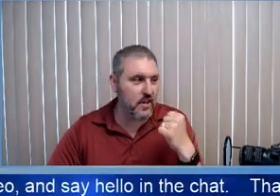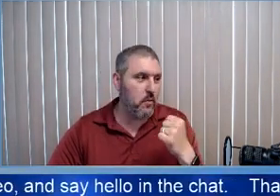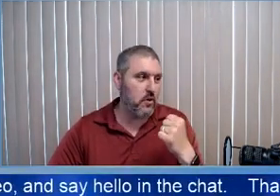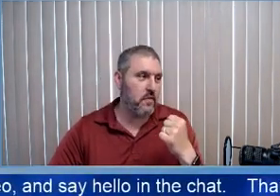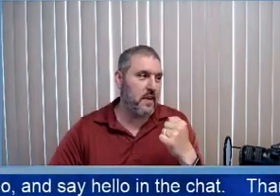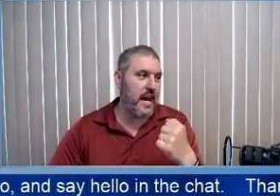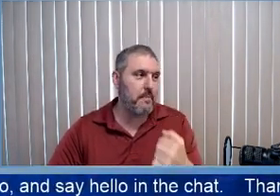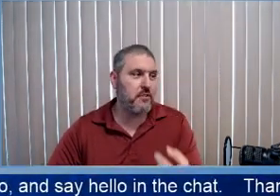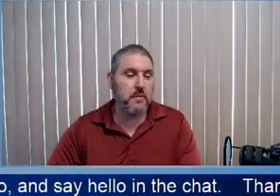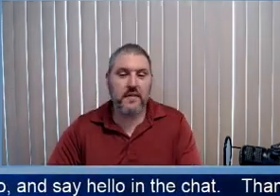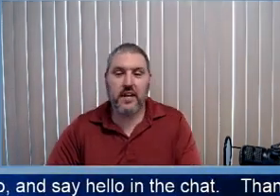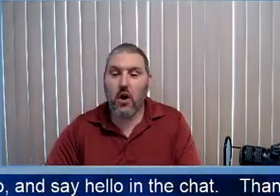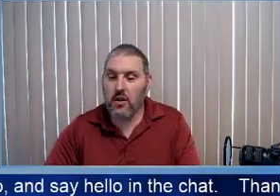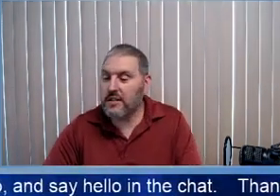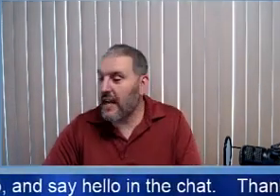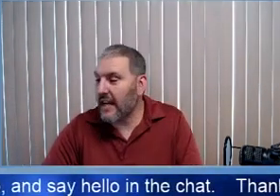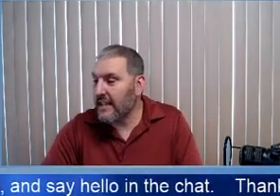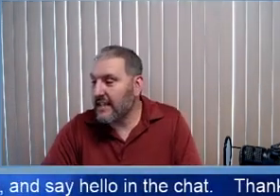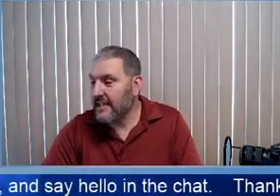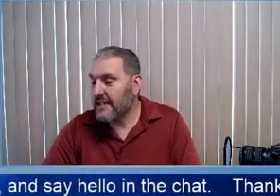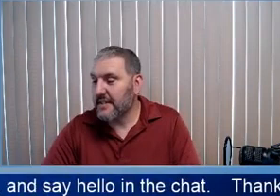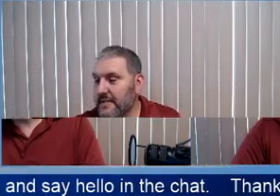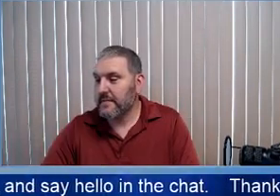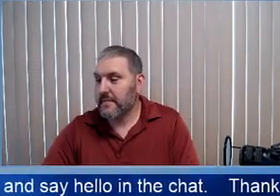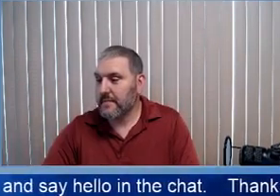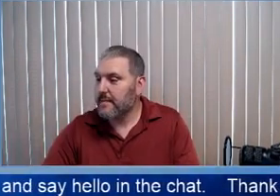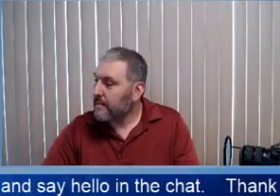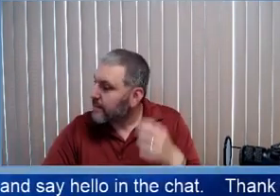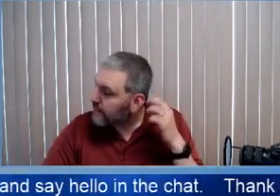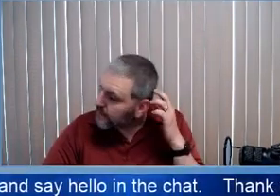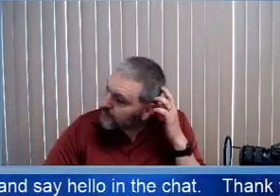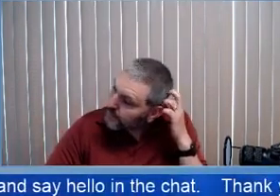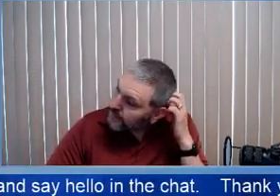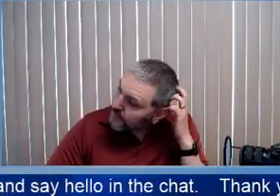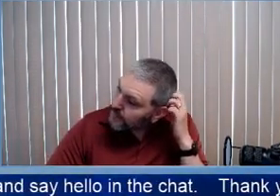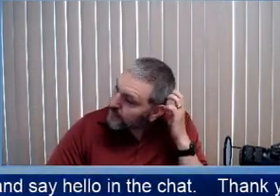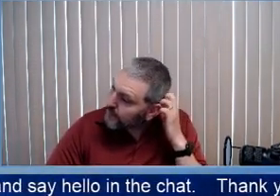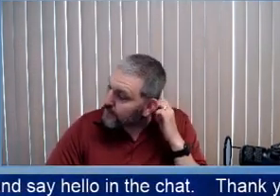And that's what I wonder if it happened to him, if he had a heart attack.